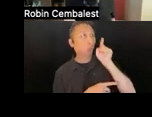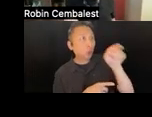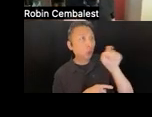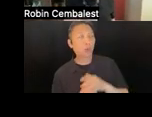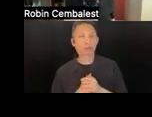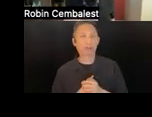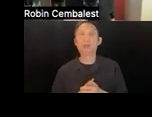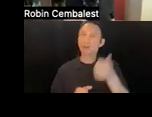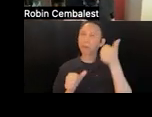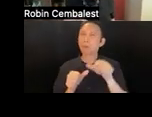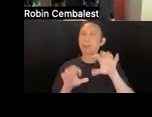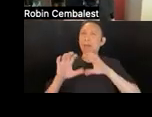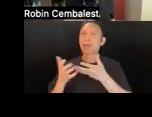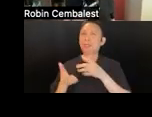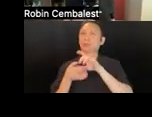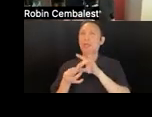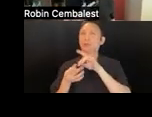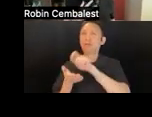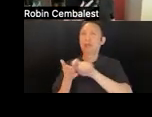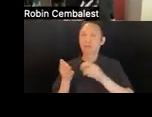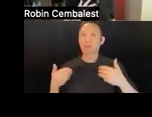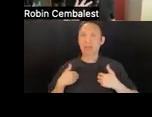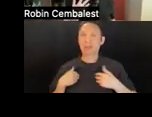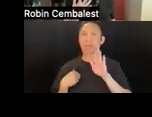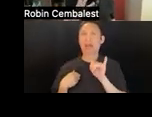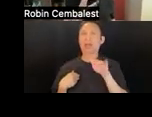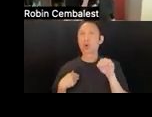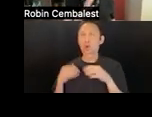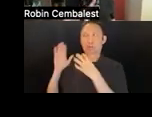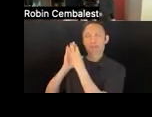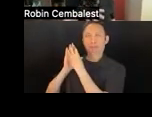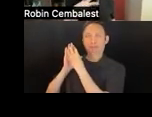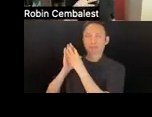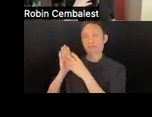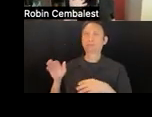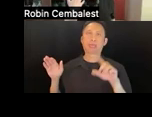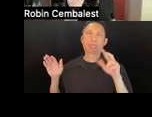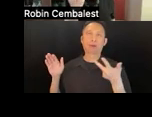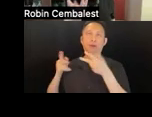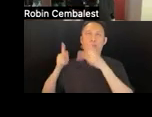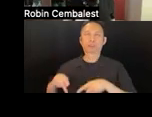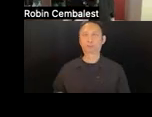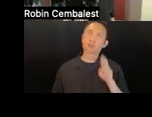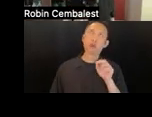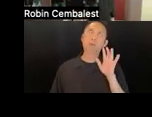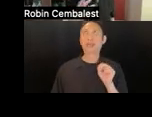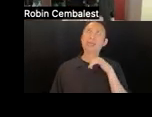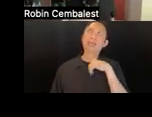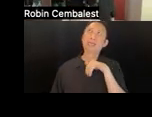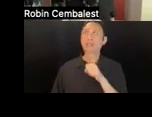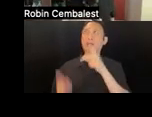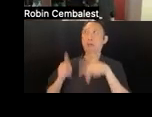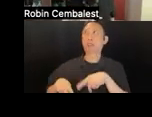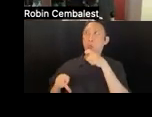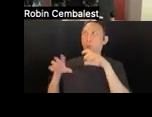on writing, we have the bio. That's the third person. Robin Sembalist is a person who does this thing.